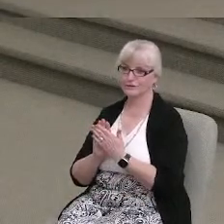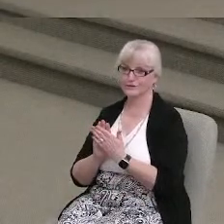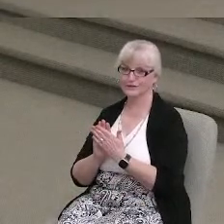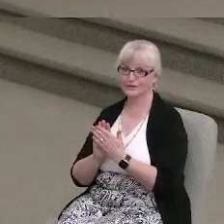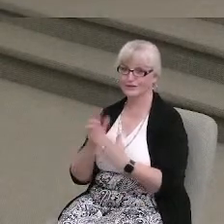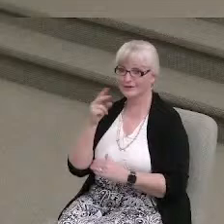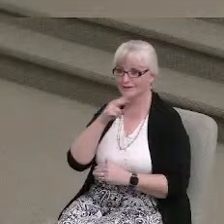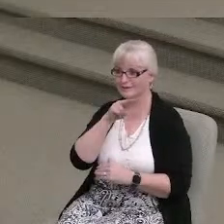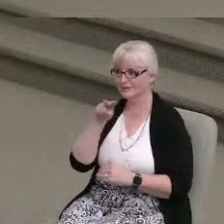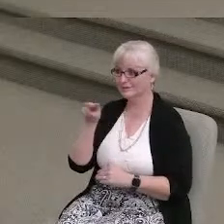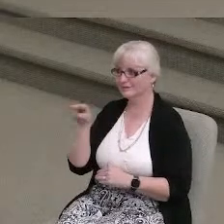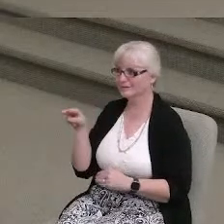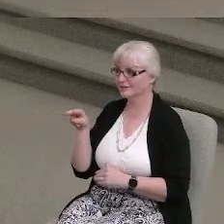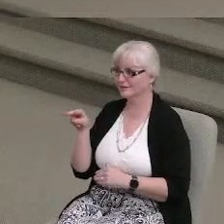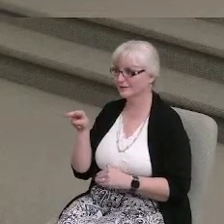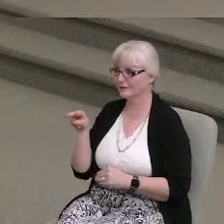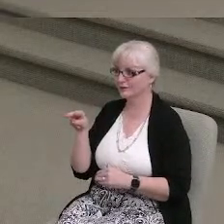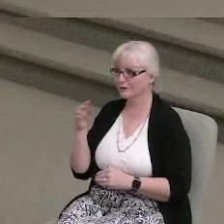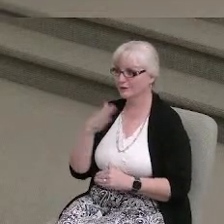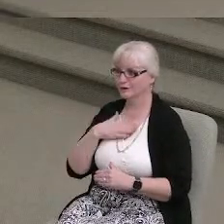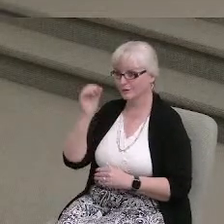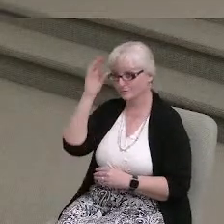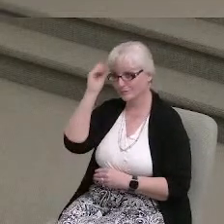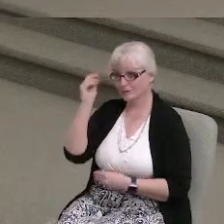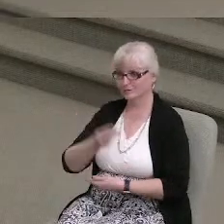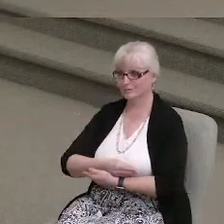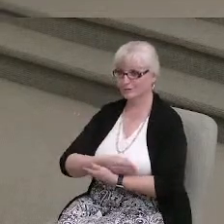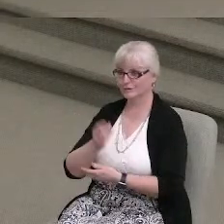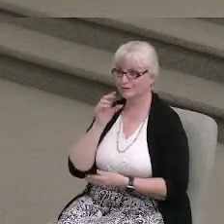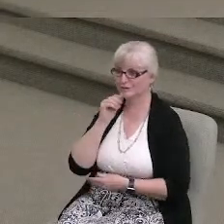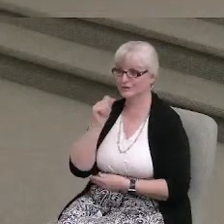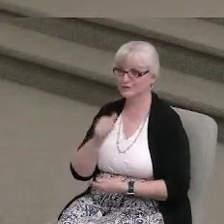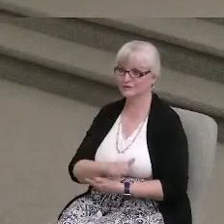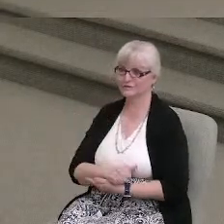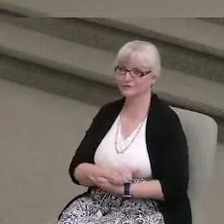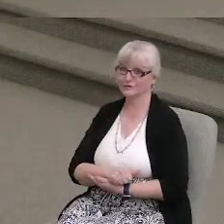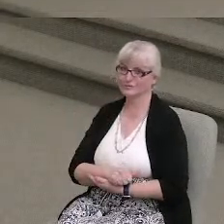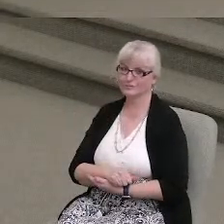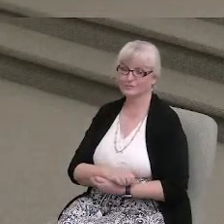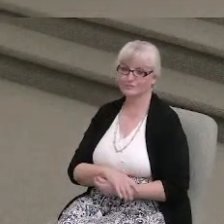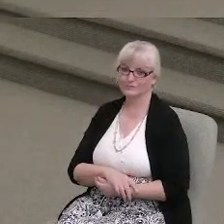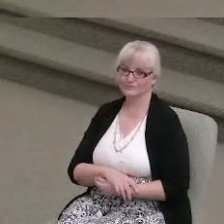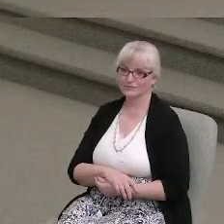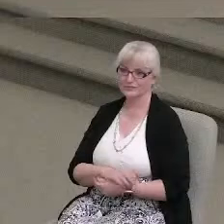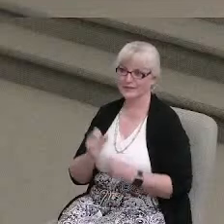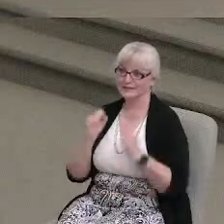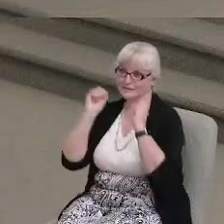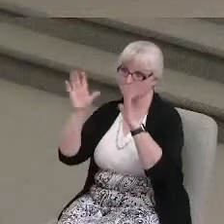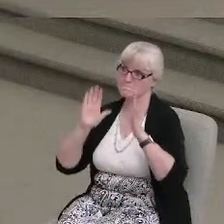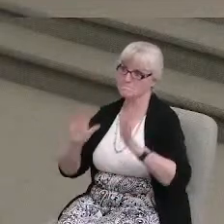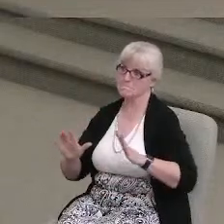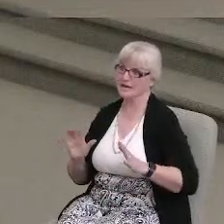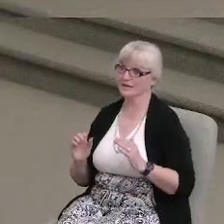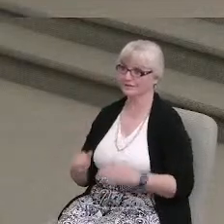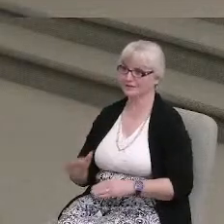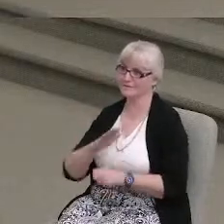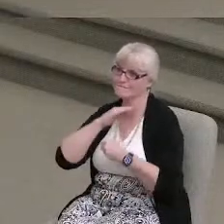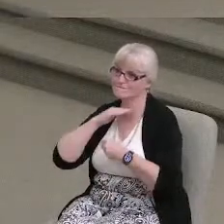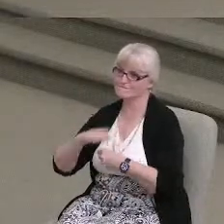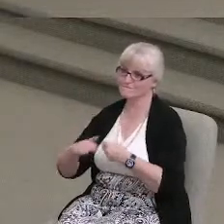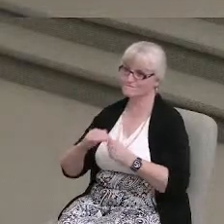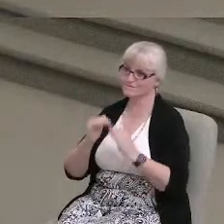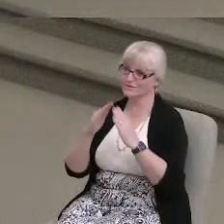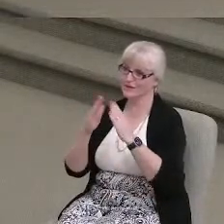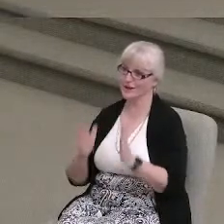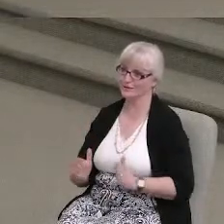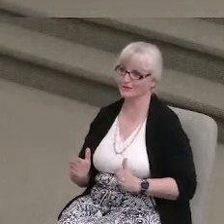see my brothers and sisters. Man, it's amazing. Full house. It's like Carnegie Hall.